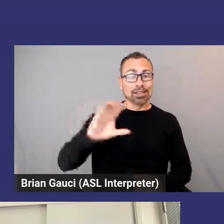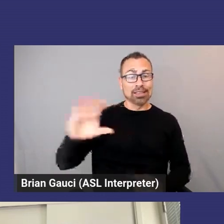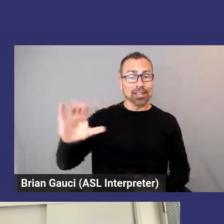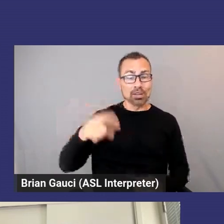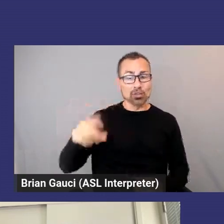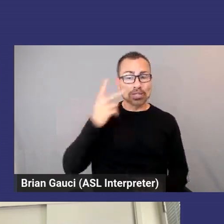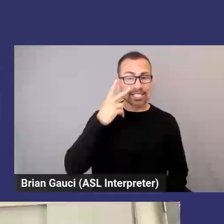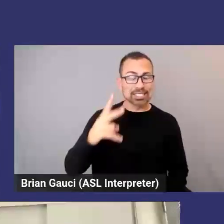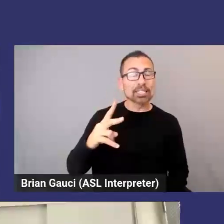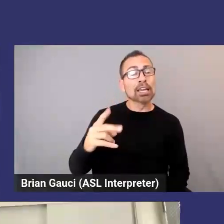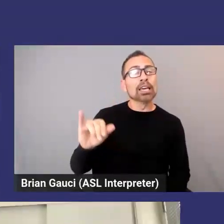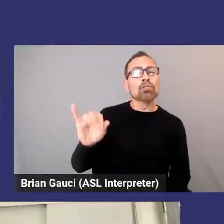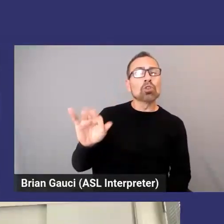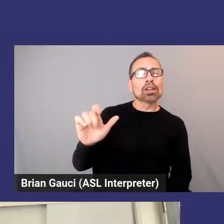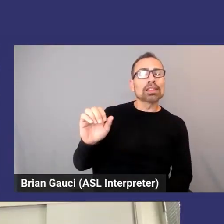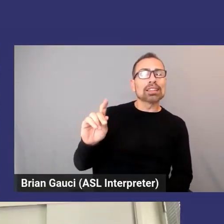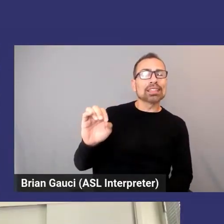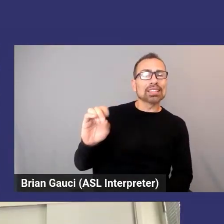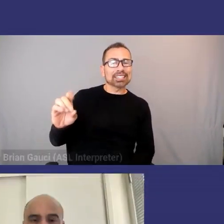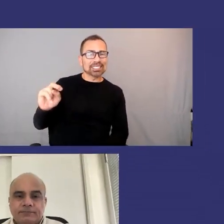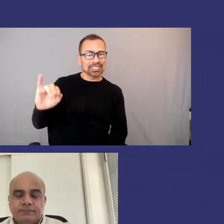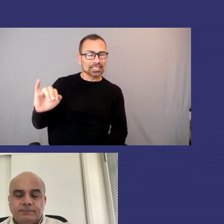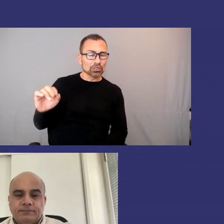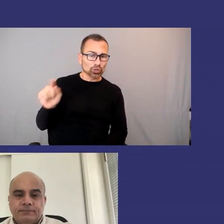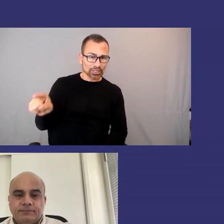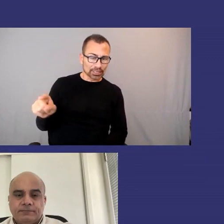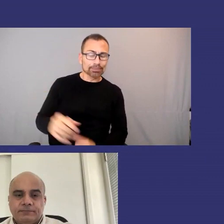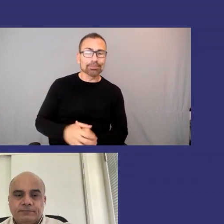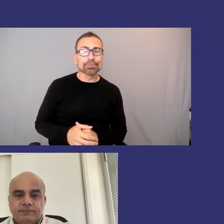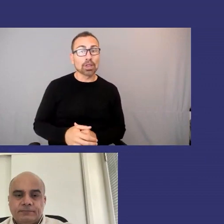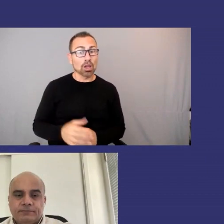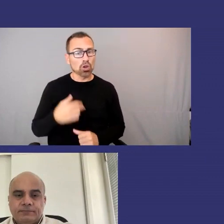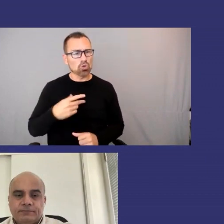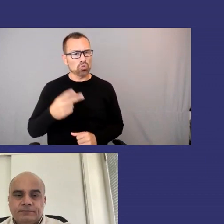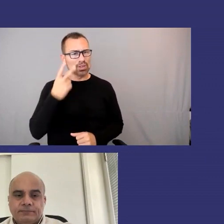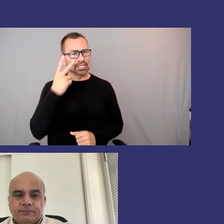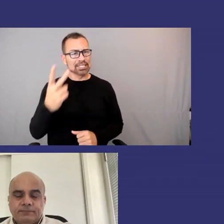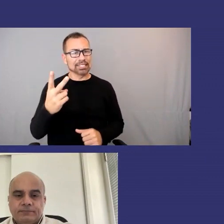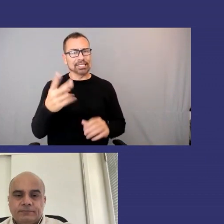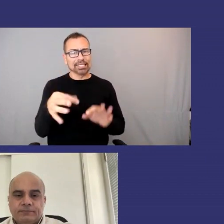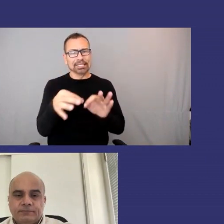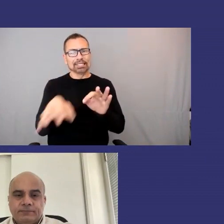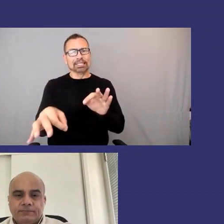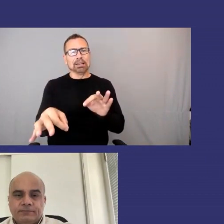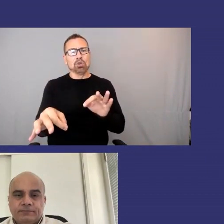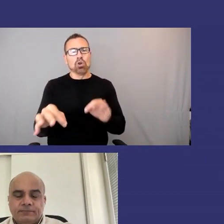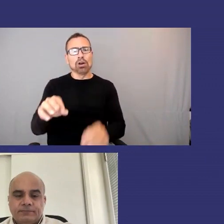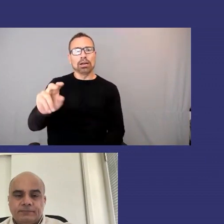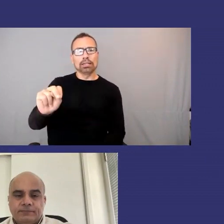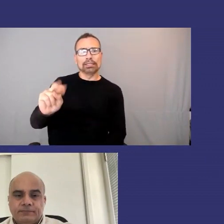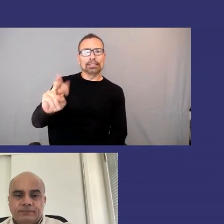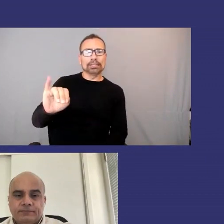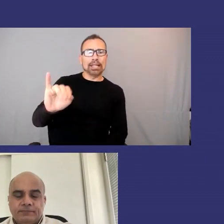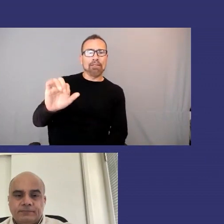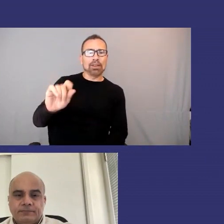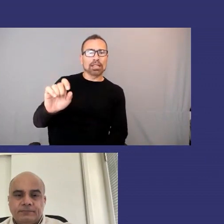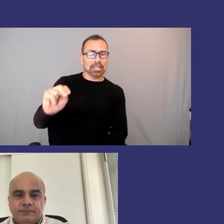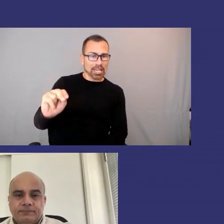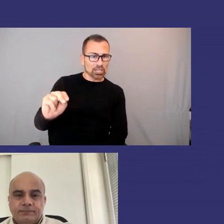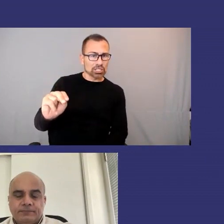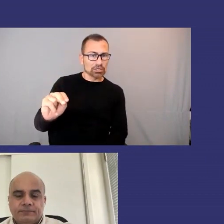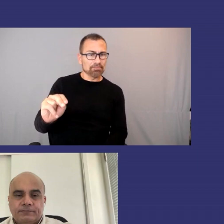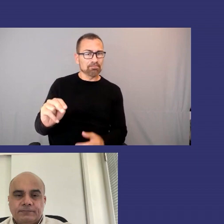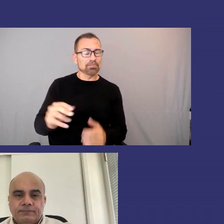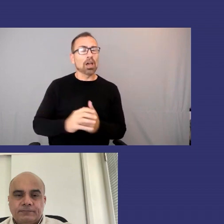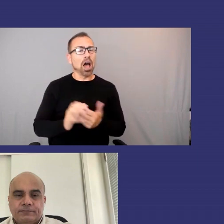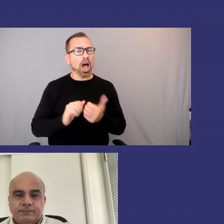/VPC/Lattice. And if you go to that page, we see the very simple navigation. It's how to get started, find out how it works, and then also